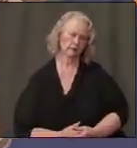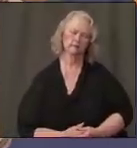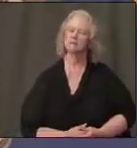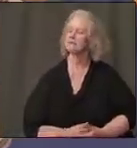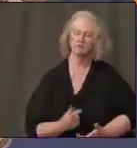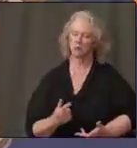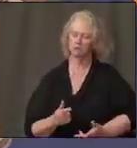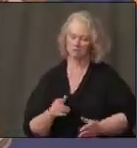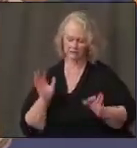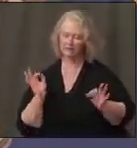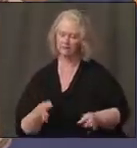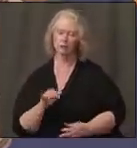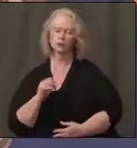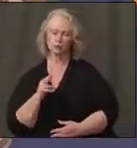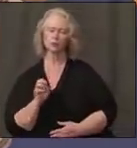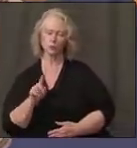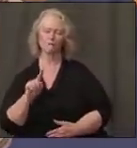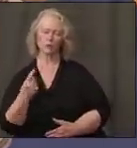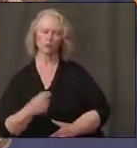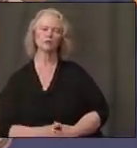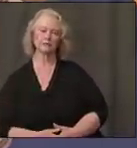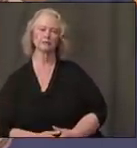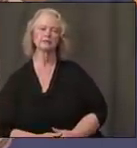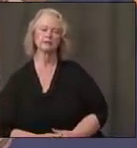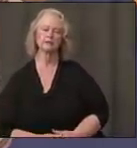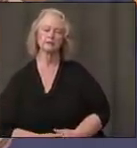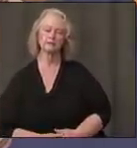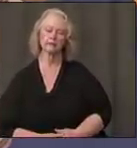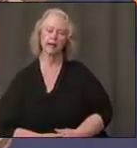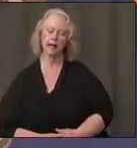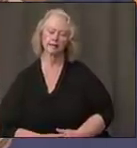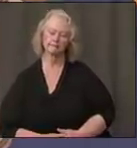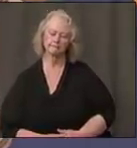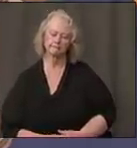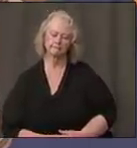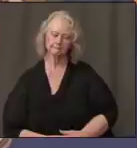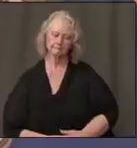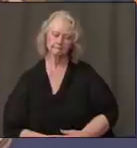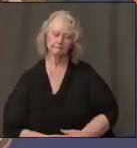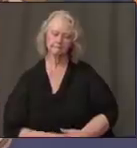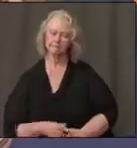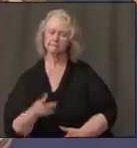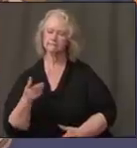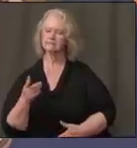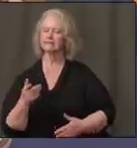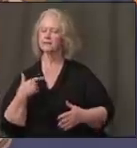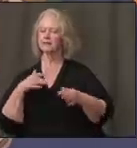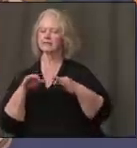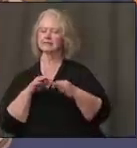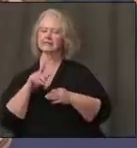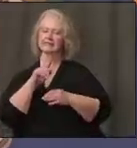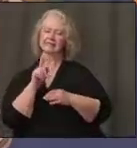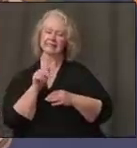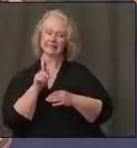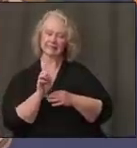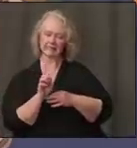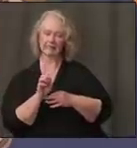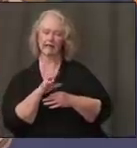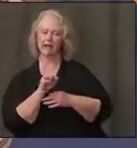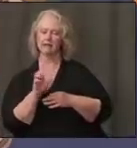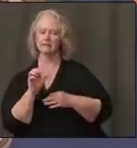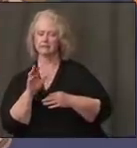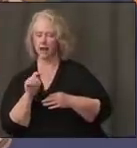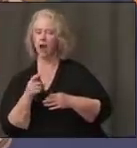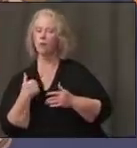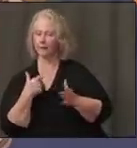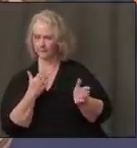we're sticking with June 1st. What happened, Zeke and Scott, is we were planning on May 20th. We had a